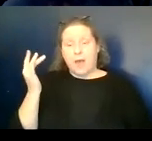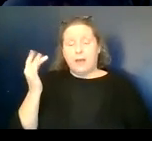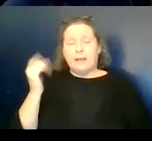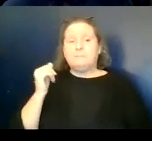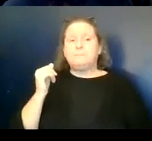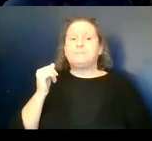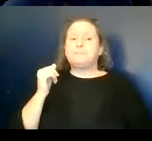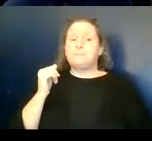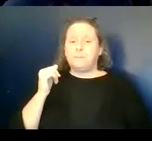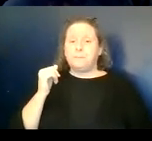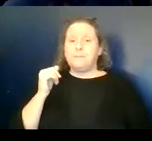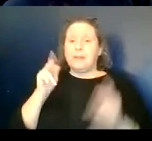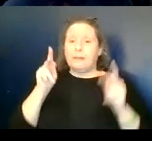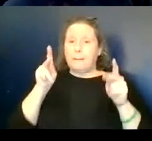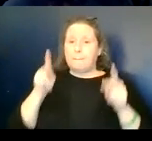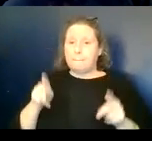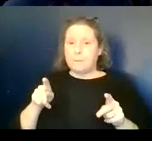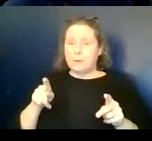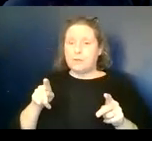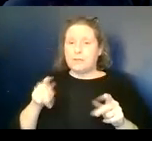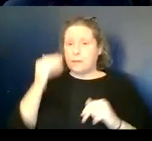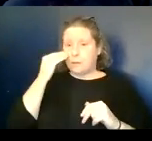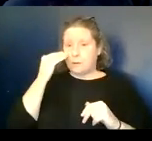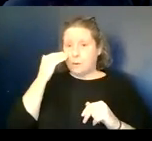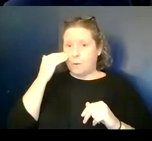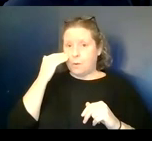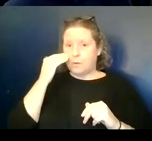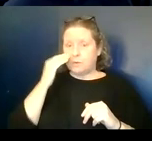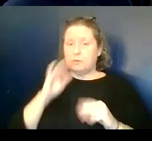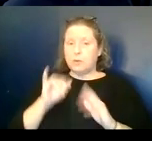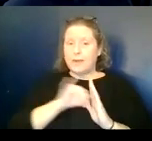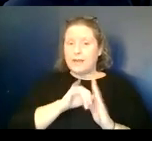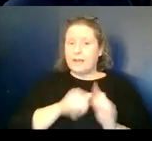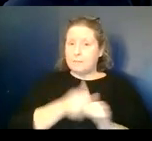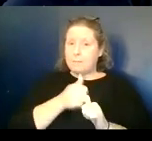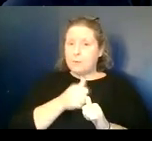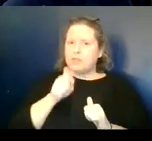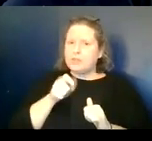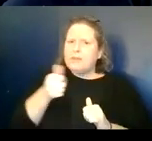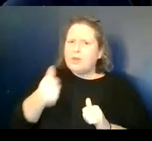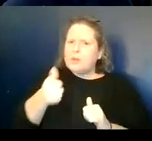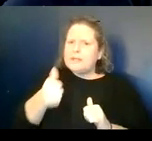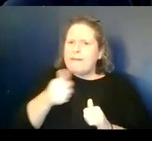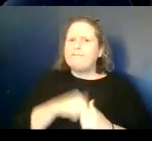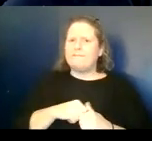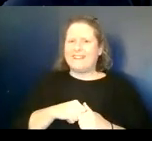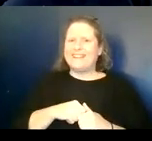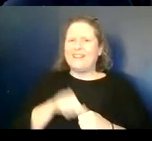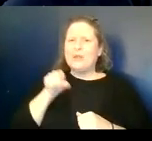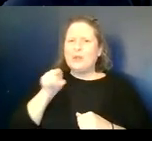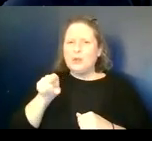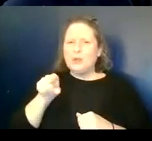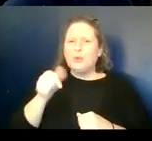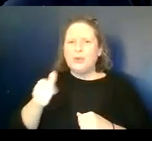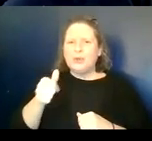the person that knows the identity the most should be you. And so, by